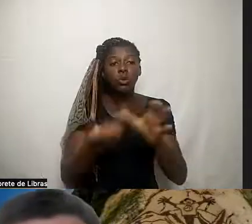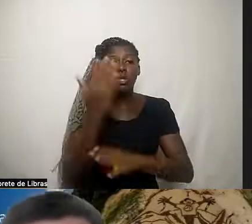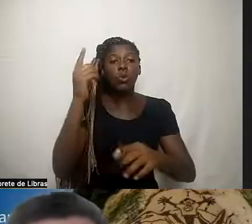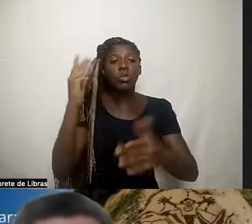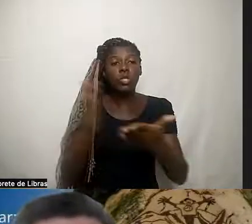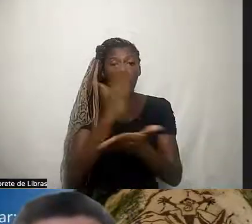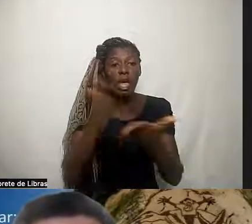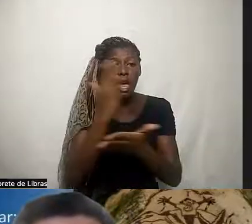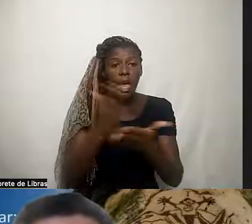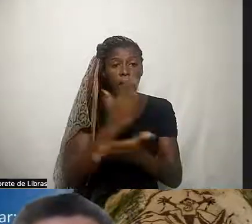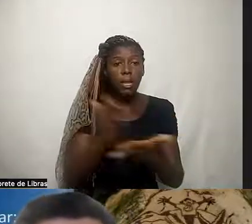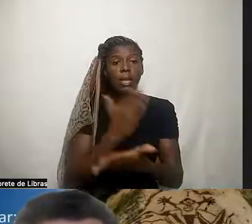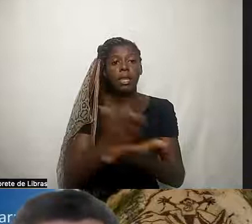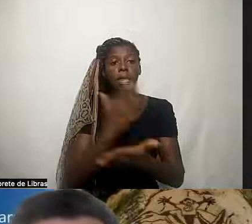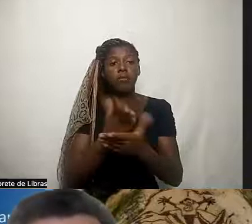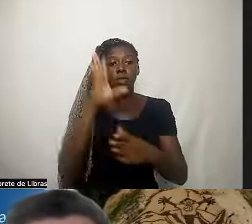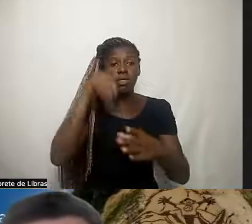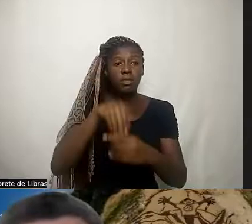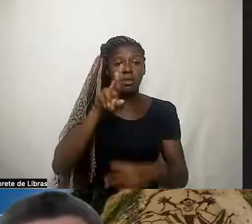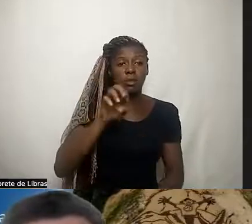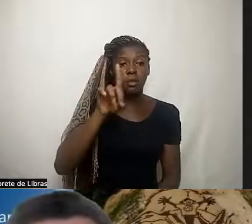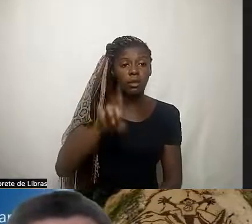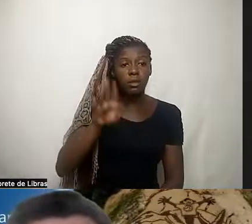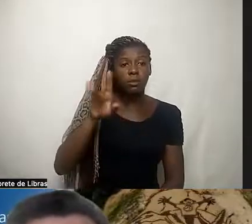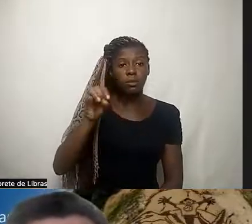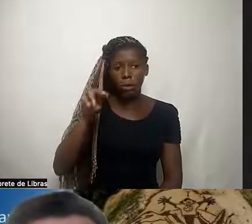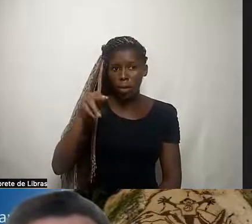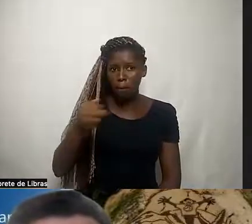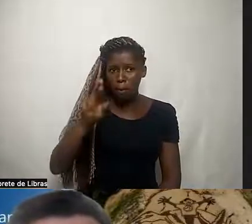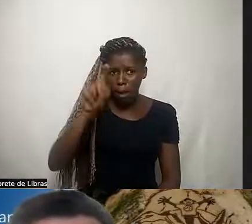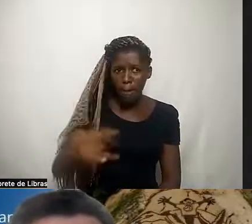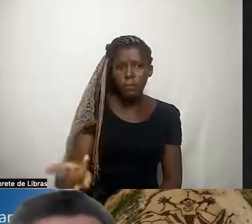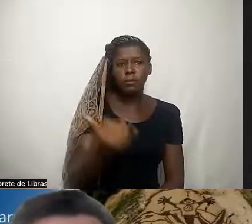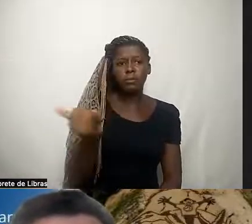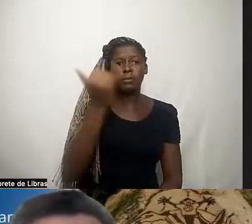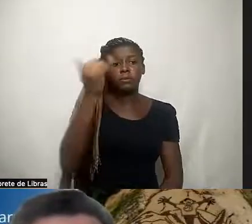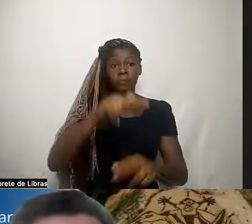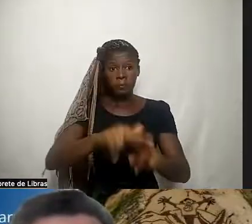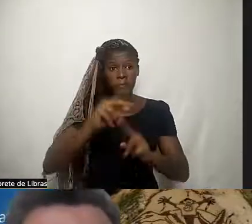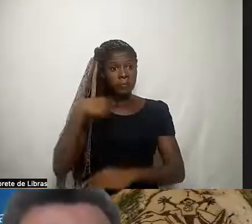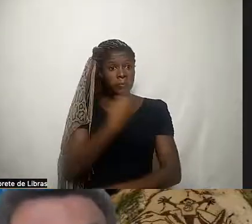through Biomar members. And that is very relevant to us.